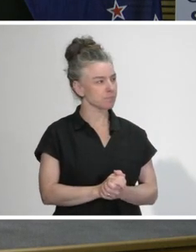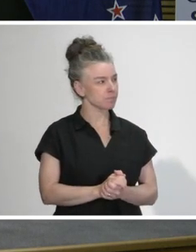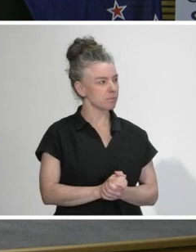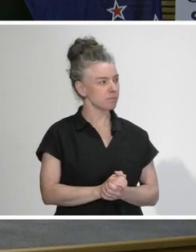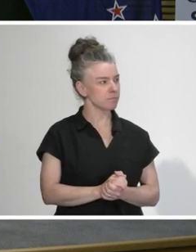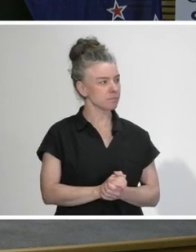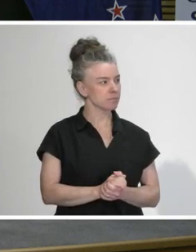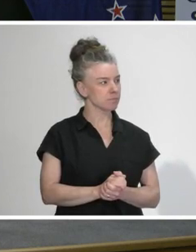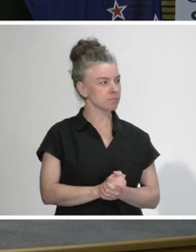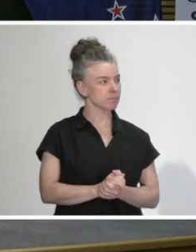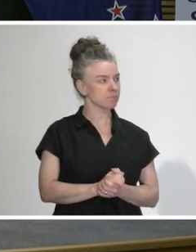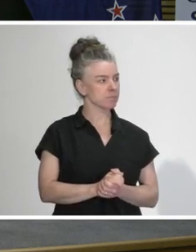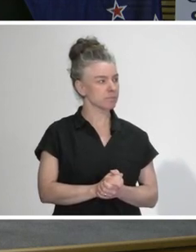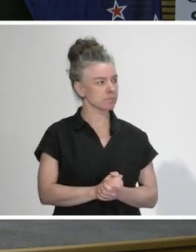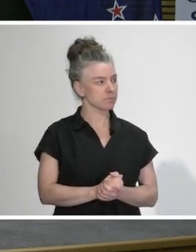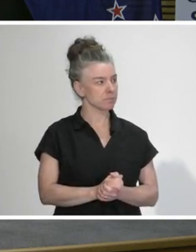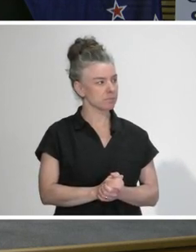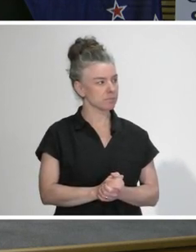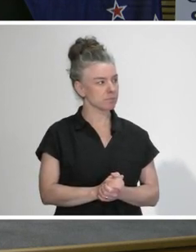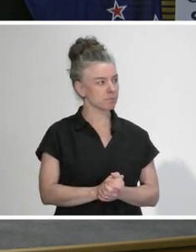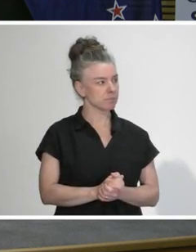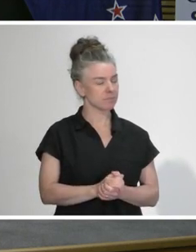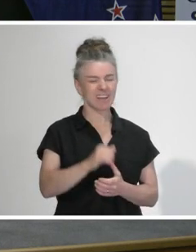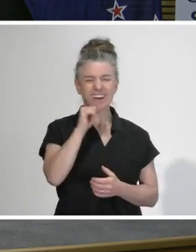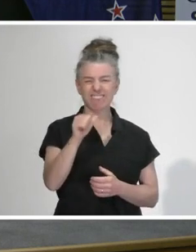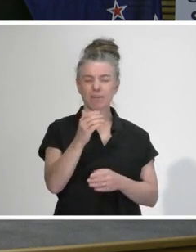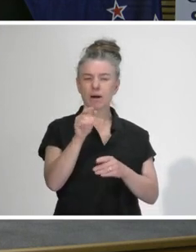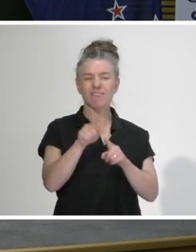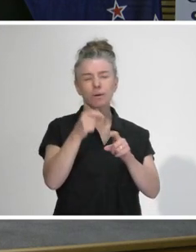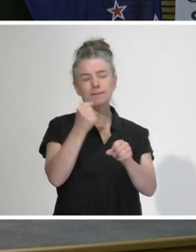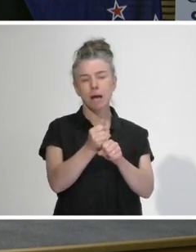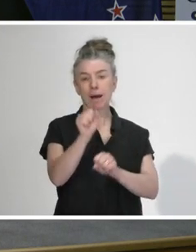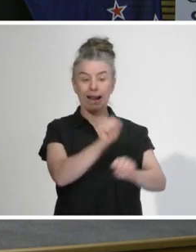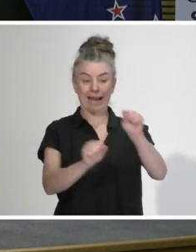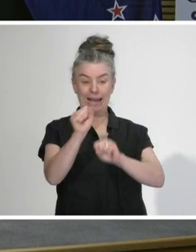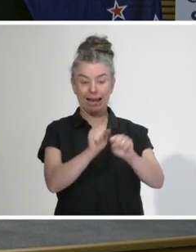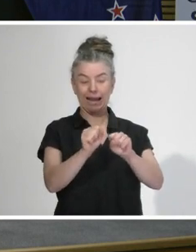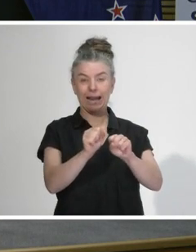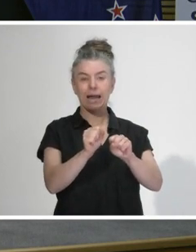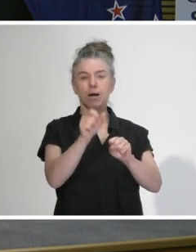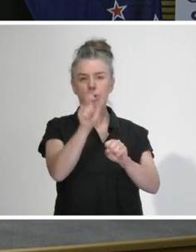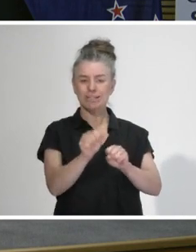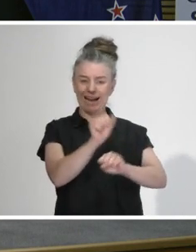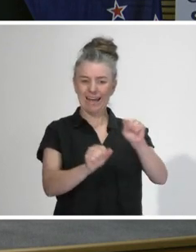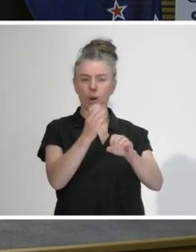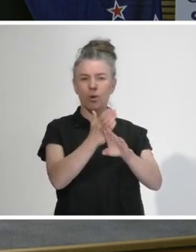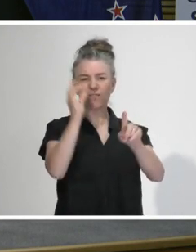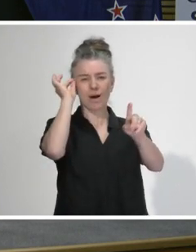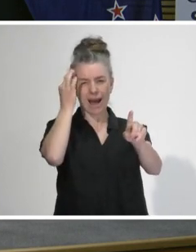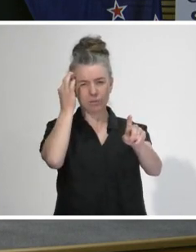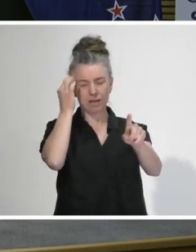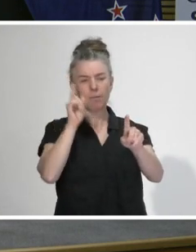by government-funded organisations such as a cleaner at a council who's lost work during this time but isn't able to get the wage